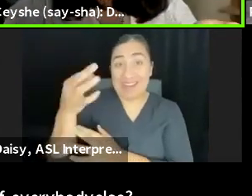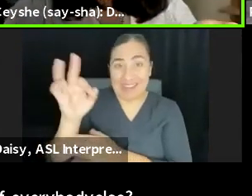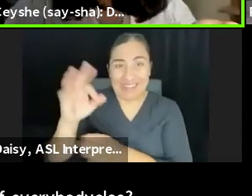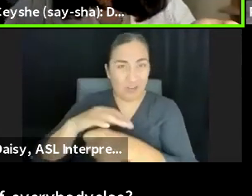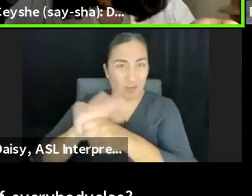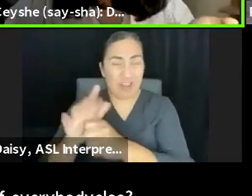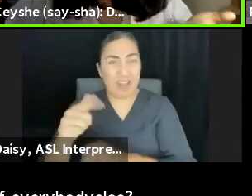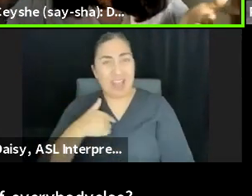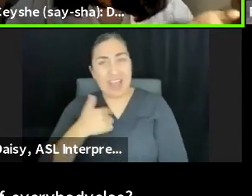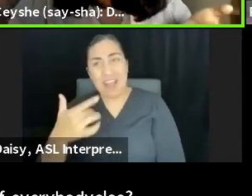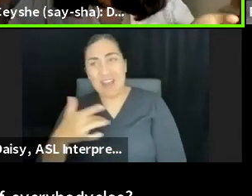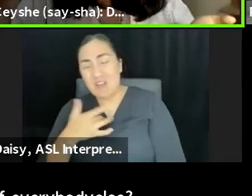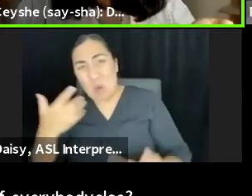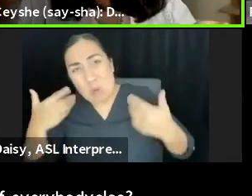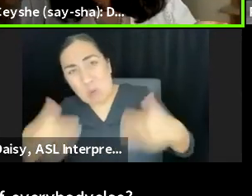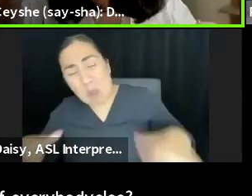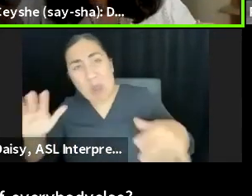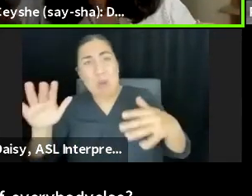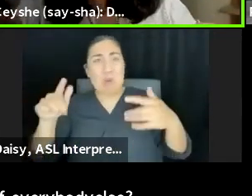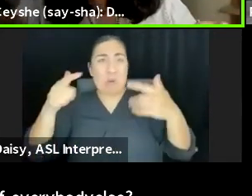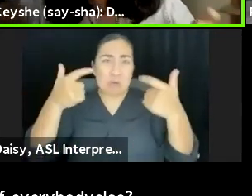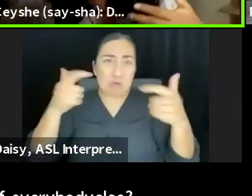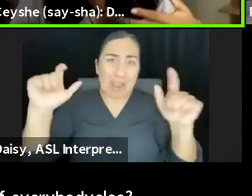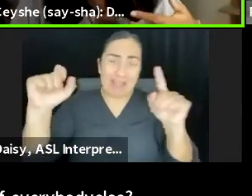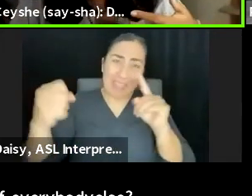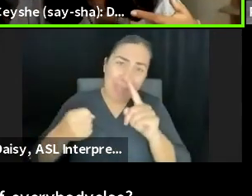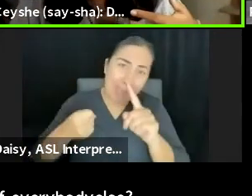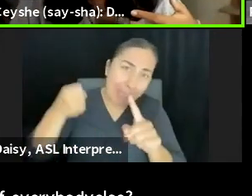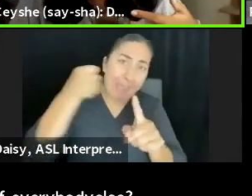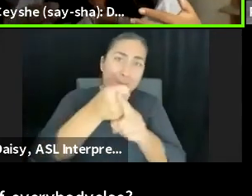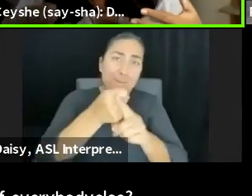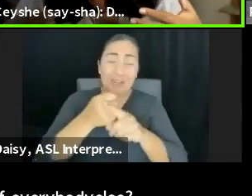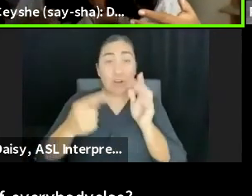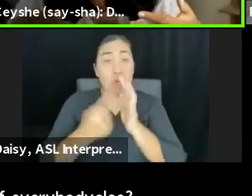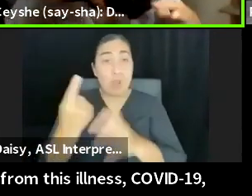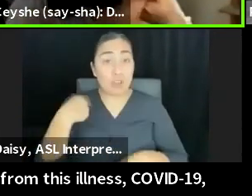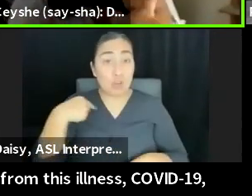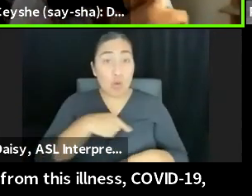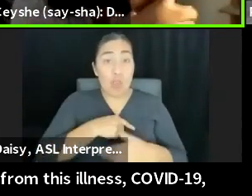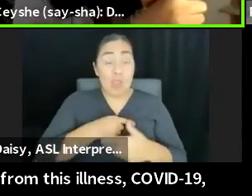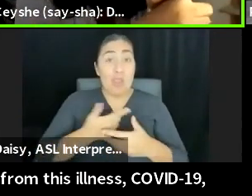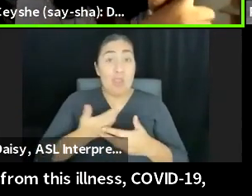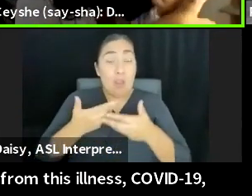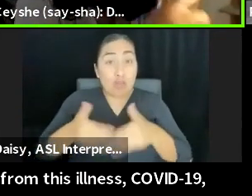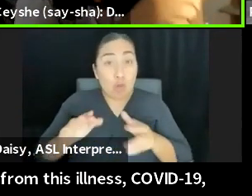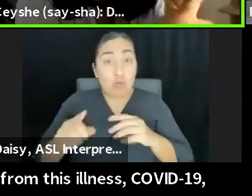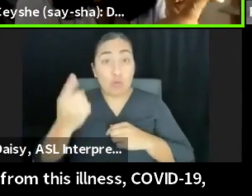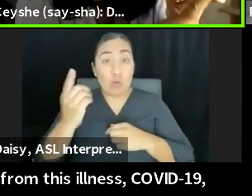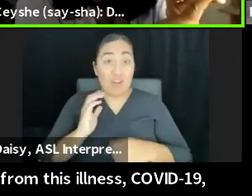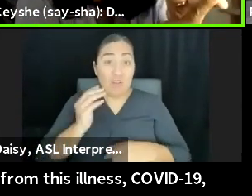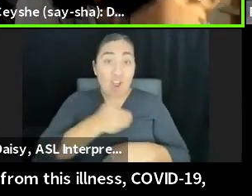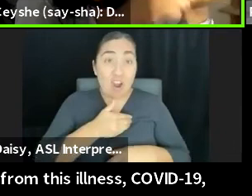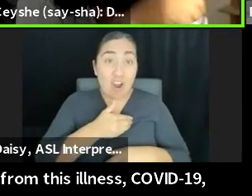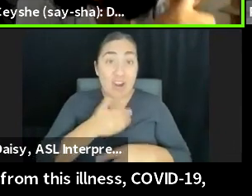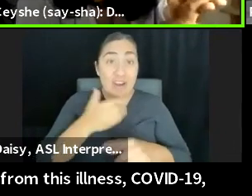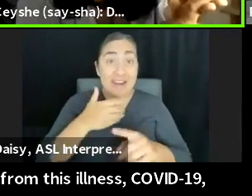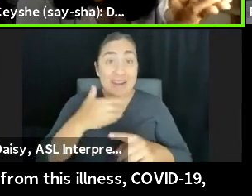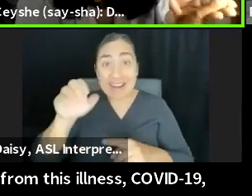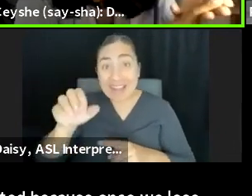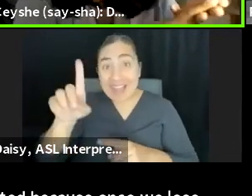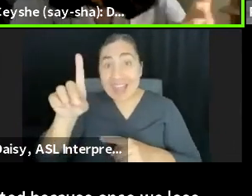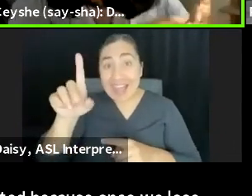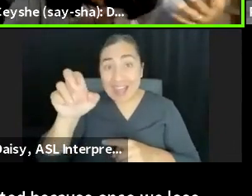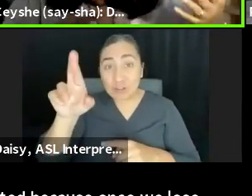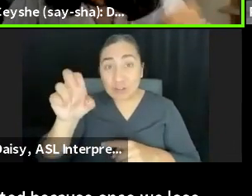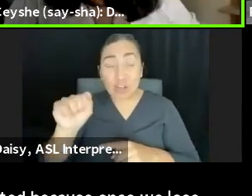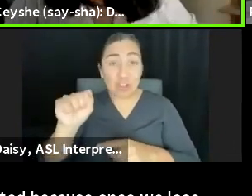exponentially impacted, because once we lose one of our elders, that is somebody that language loss, culture loss,